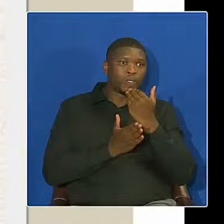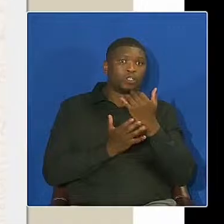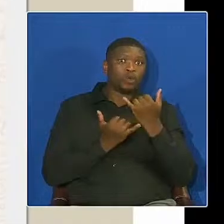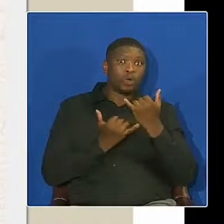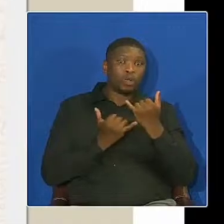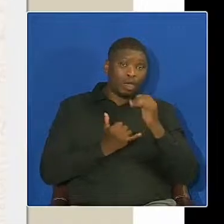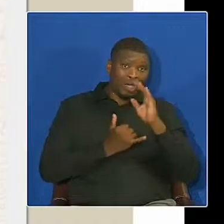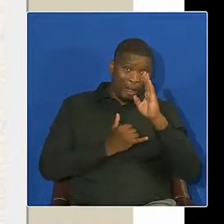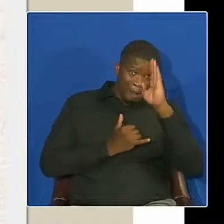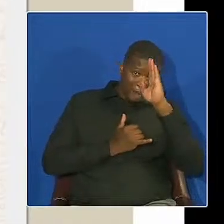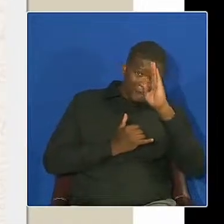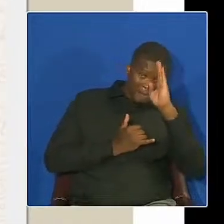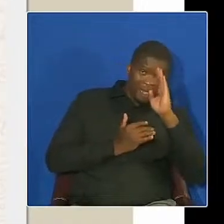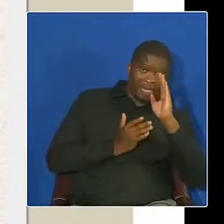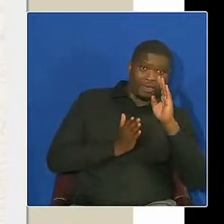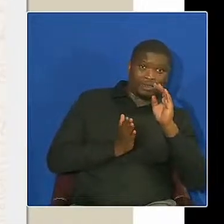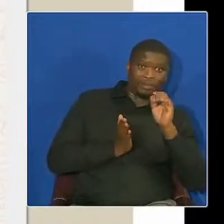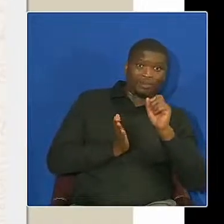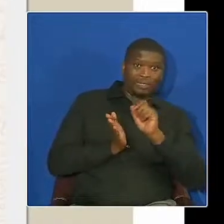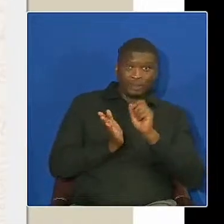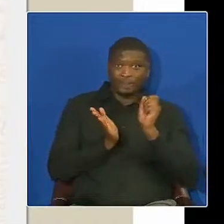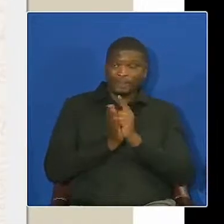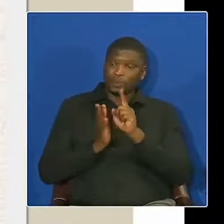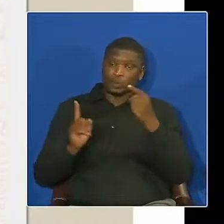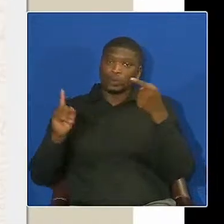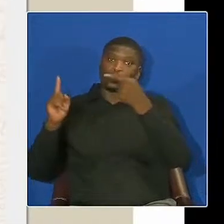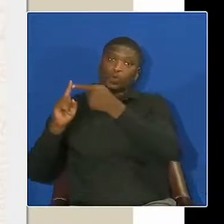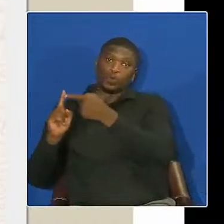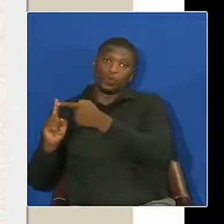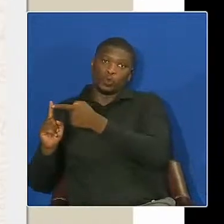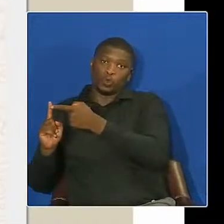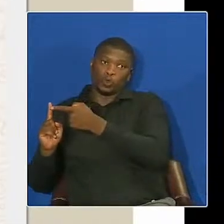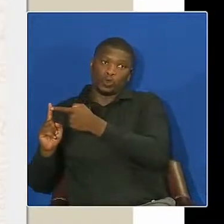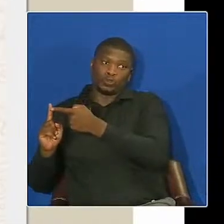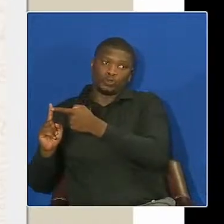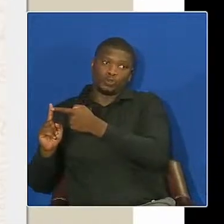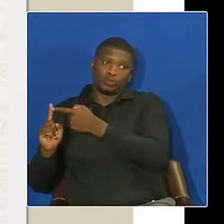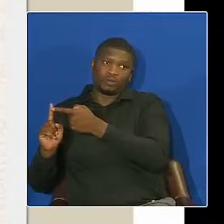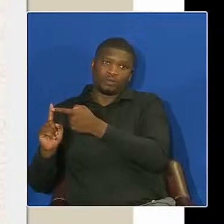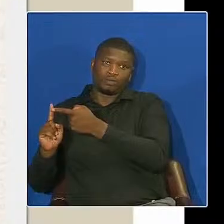Mr. Brown Mokgotsi to